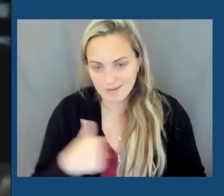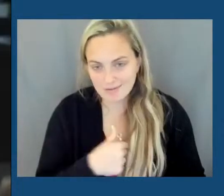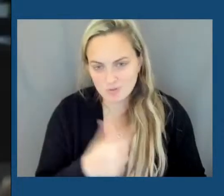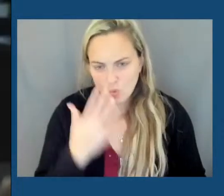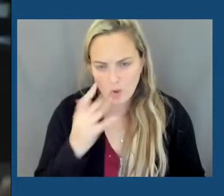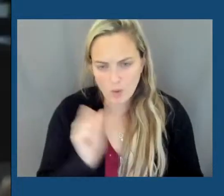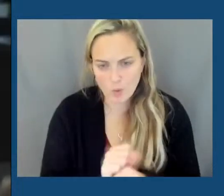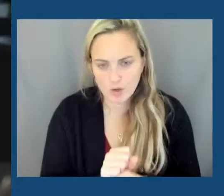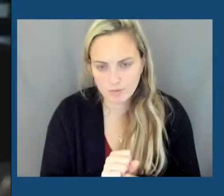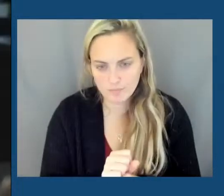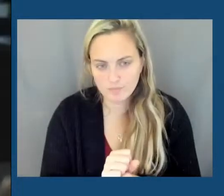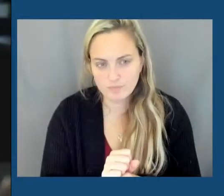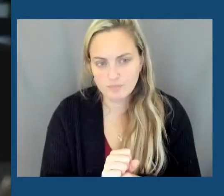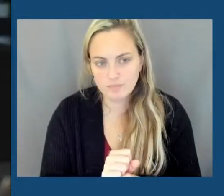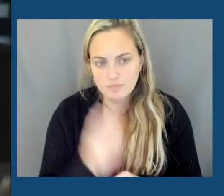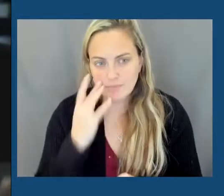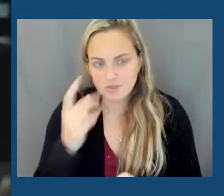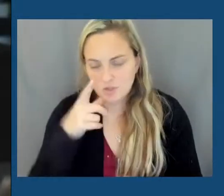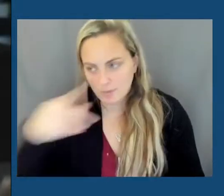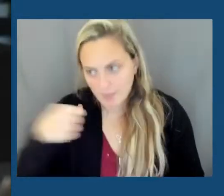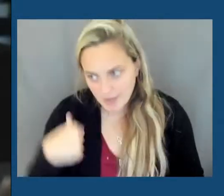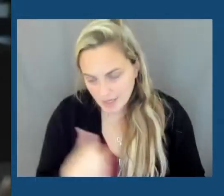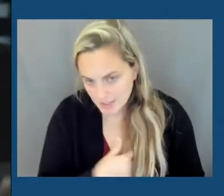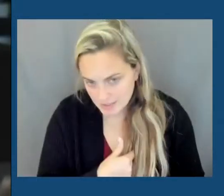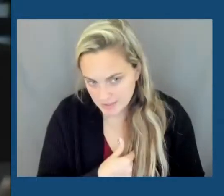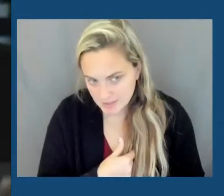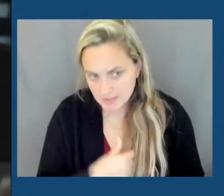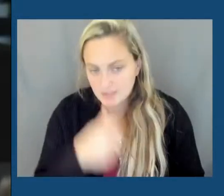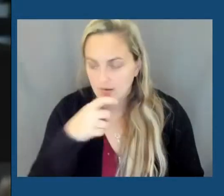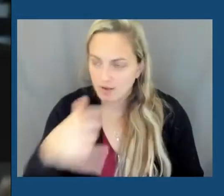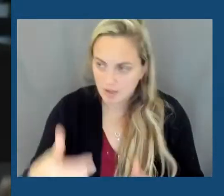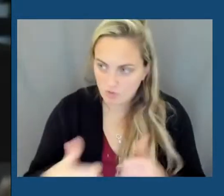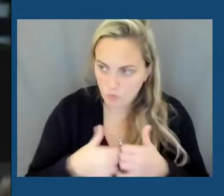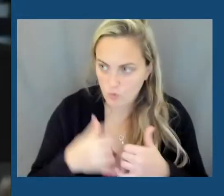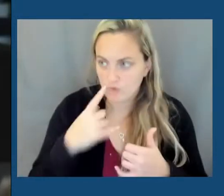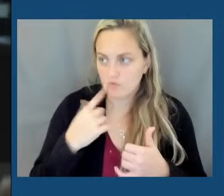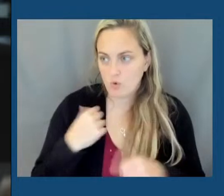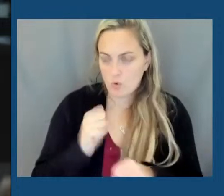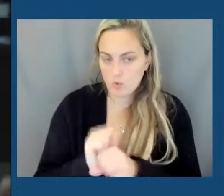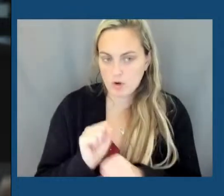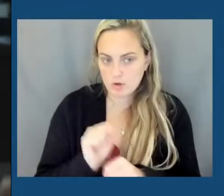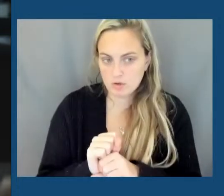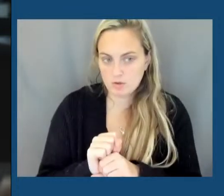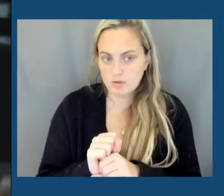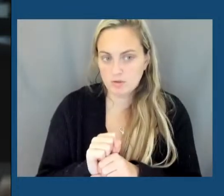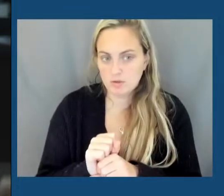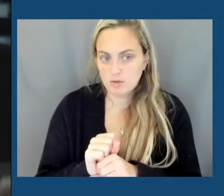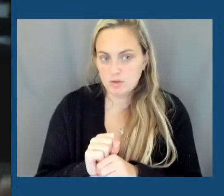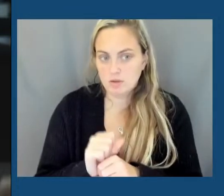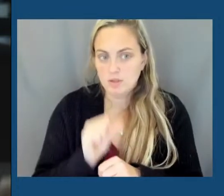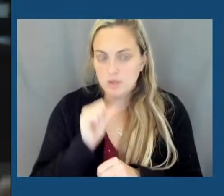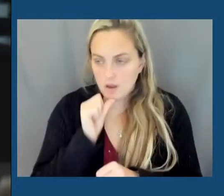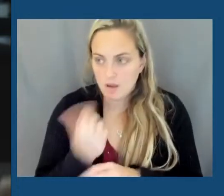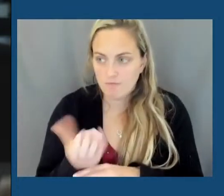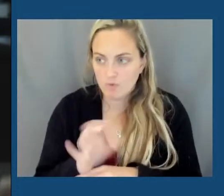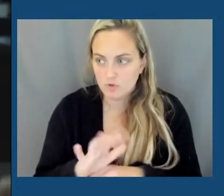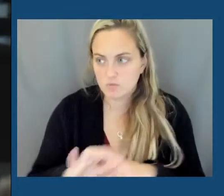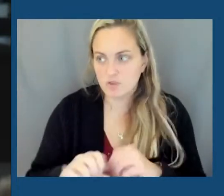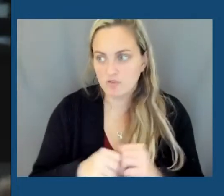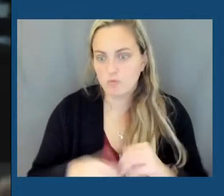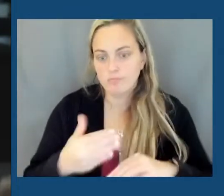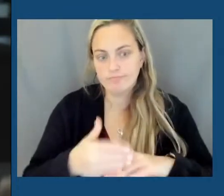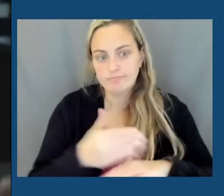work? It's because they're not getting any money, and they're not getting rewarded. So they're gonna stop. They're gonna be not pushing themselves to be greater. They're gonna